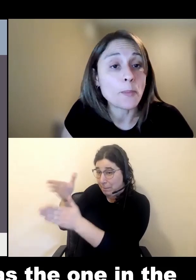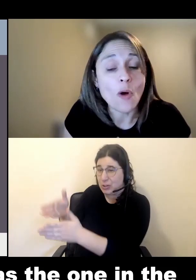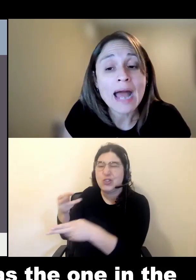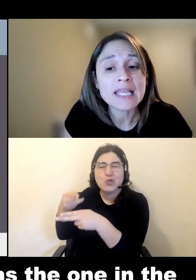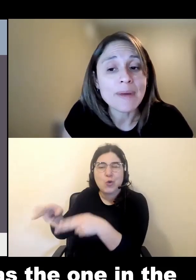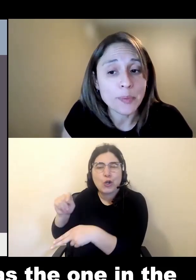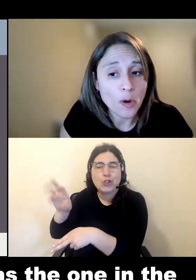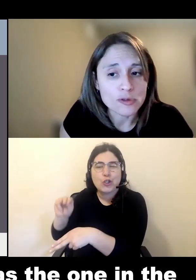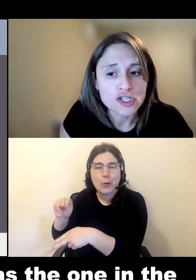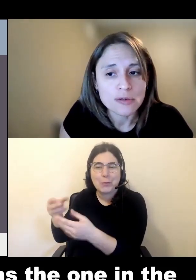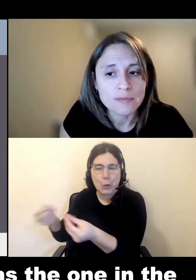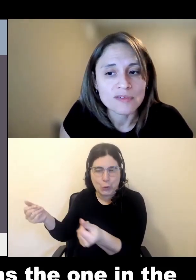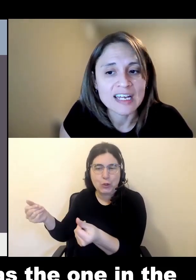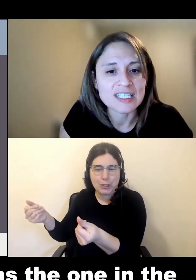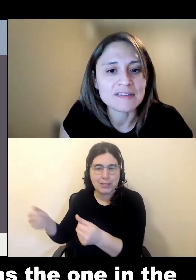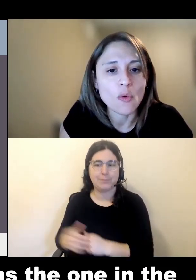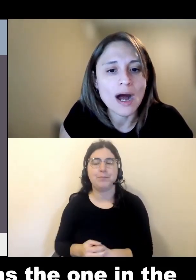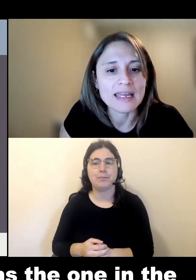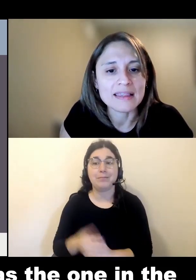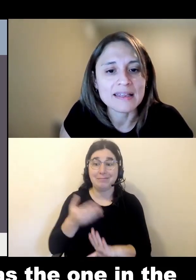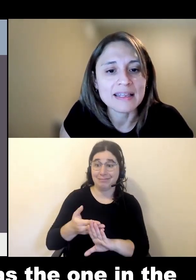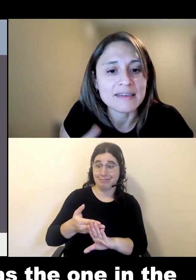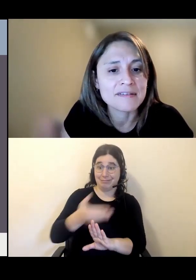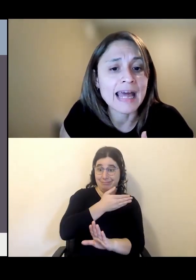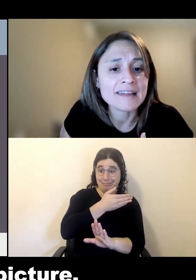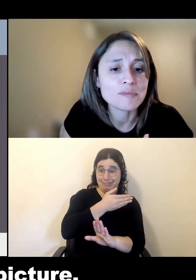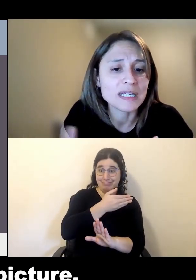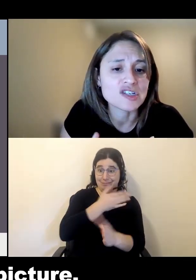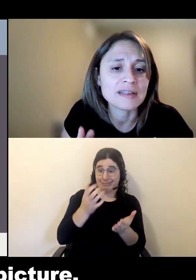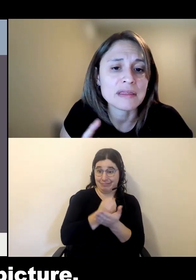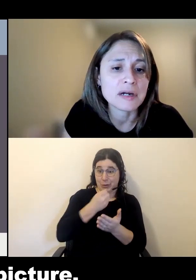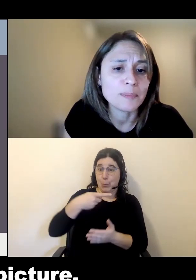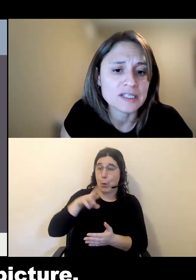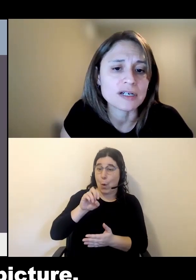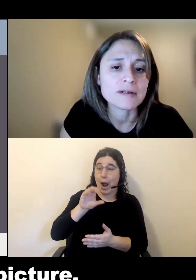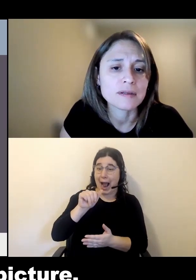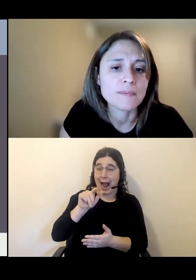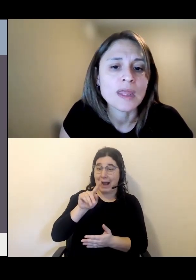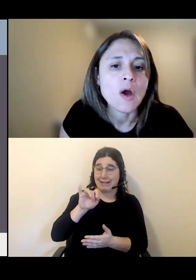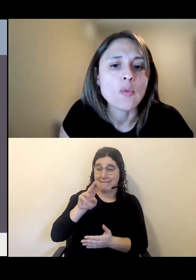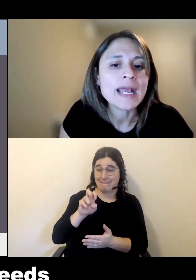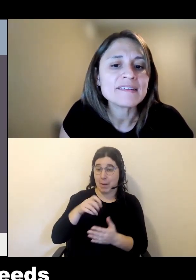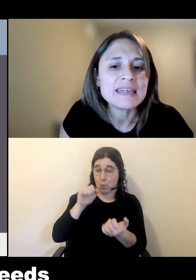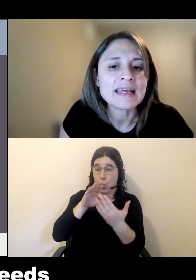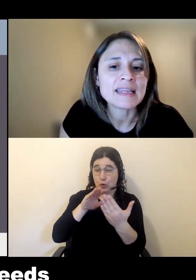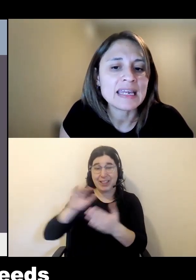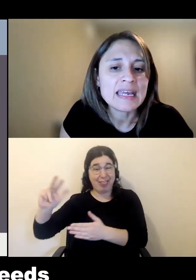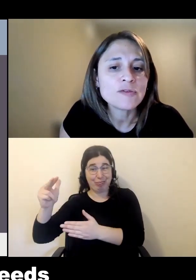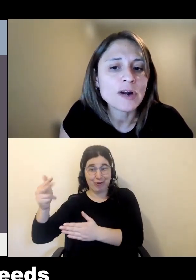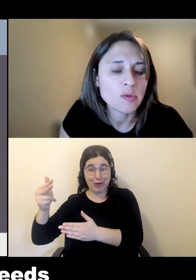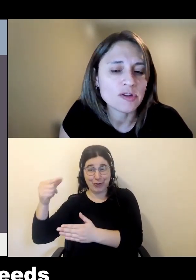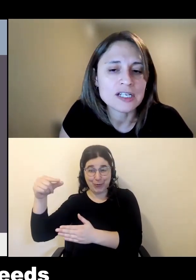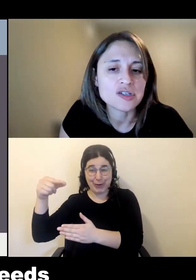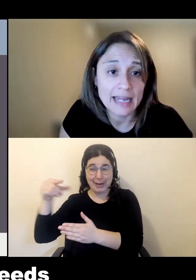With a proactive approach, such as the one in the last picture, in the third picture, we can see that the